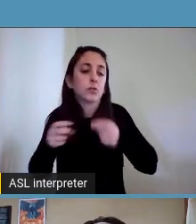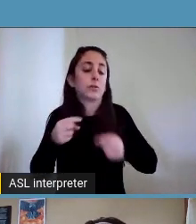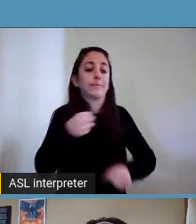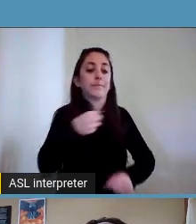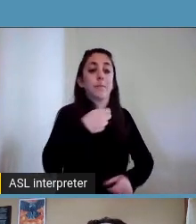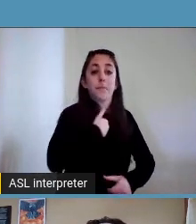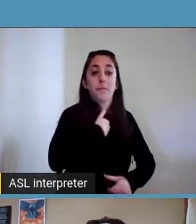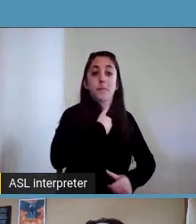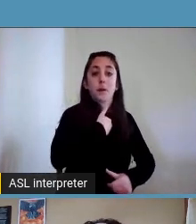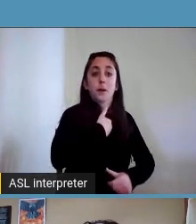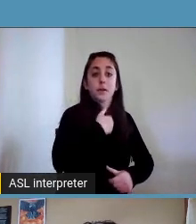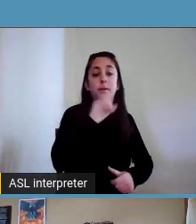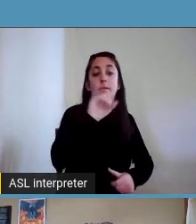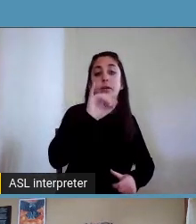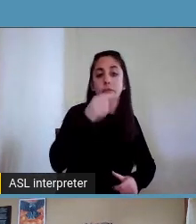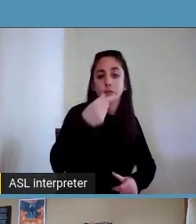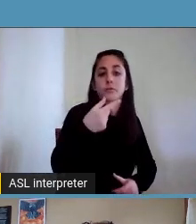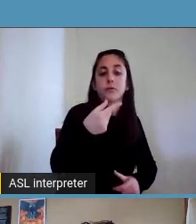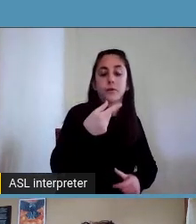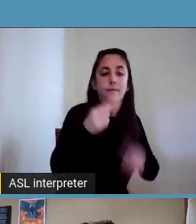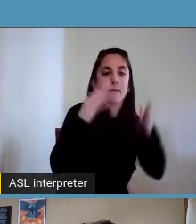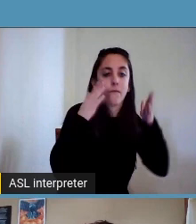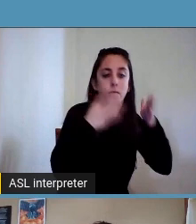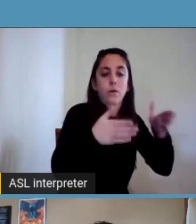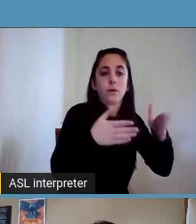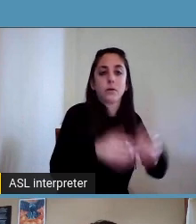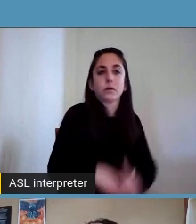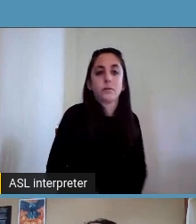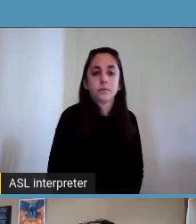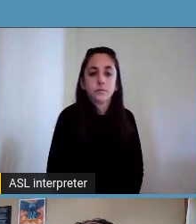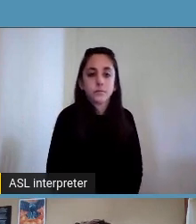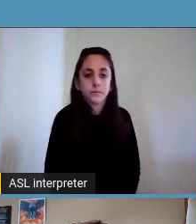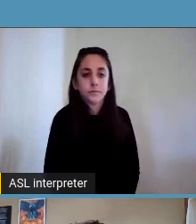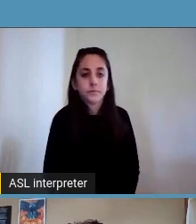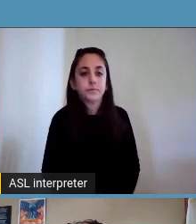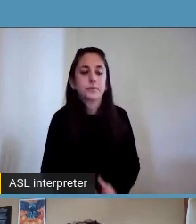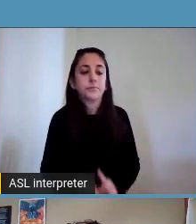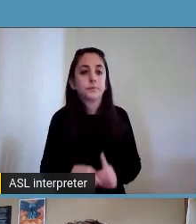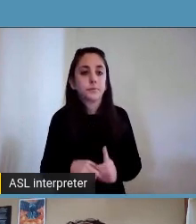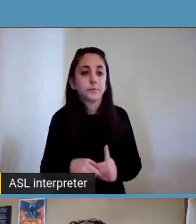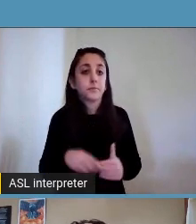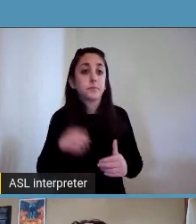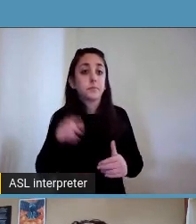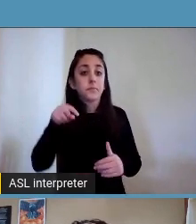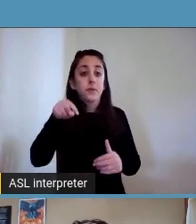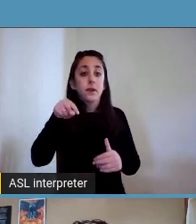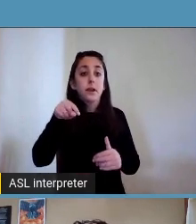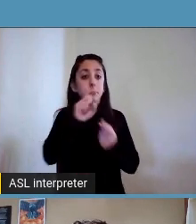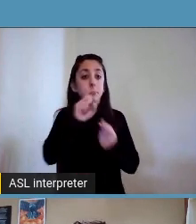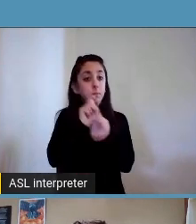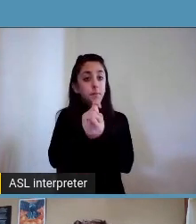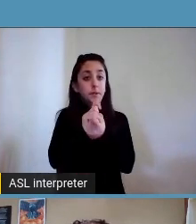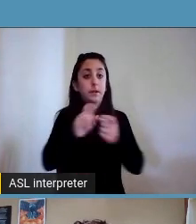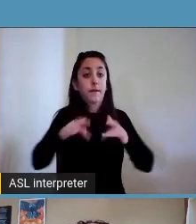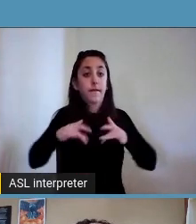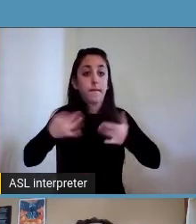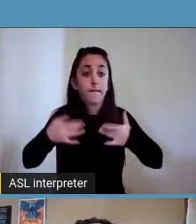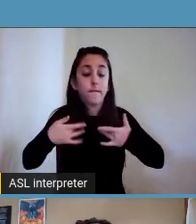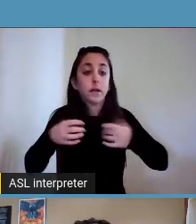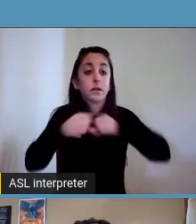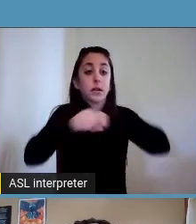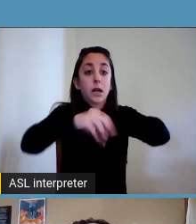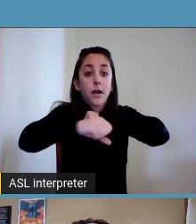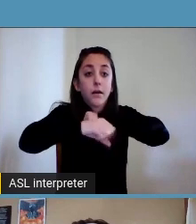But we all help with everything. And we boosted this particular event as an ad because I had